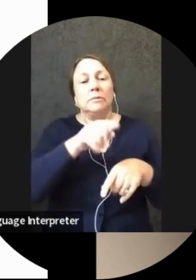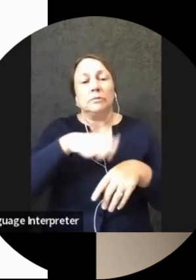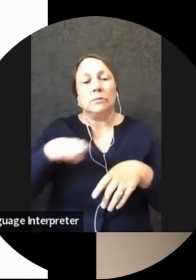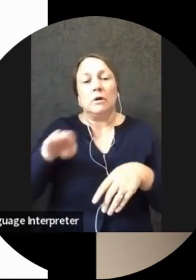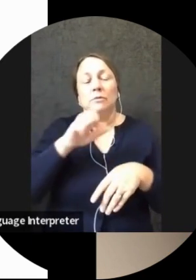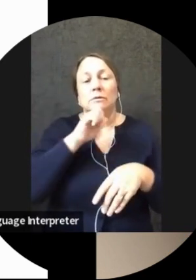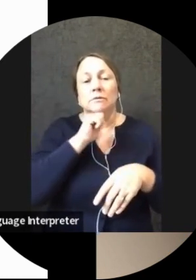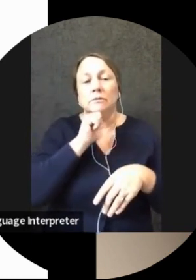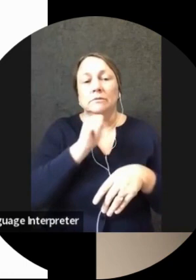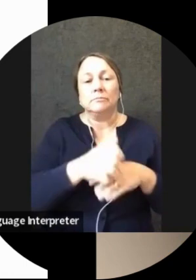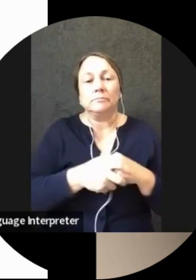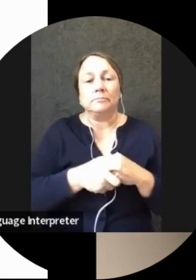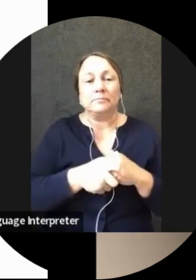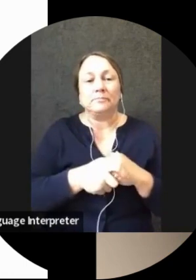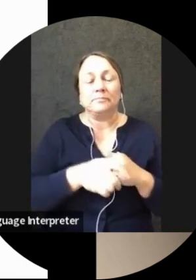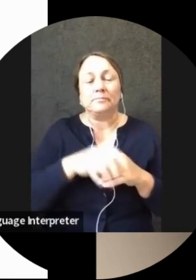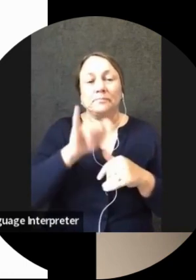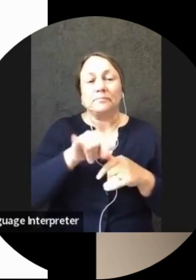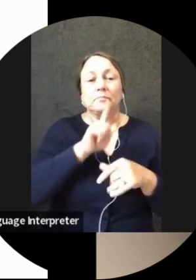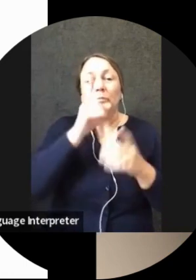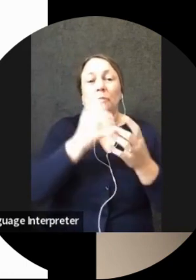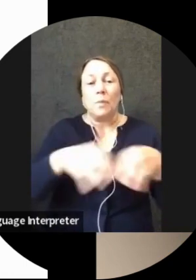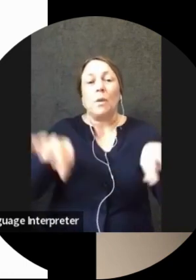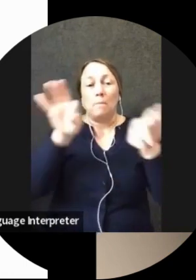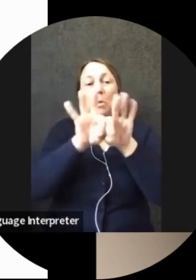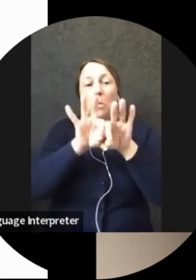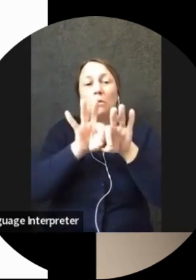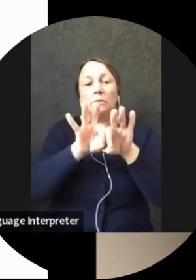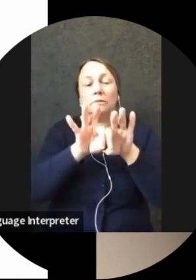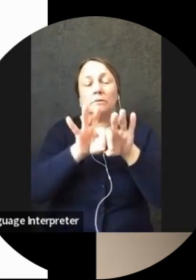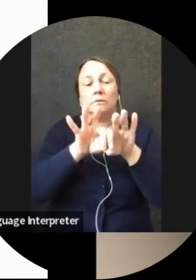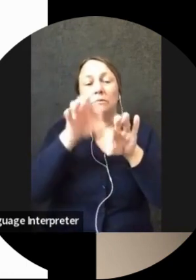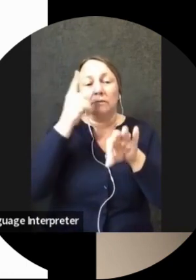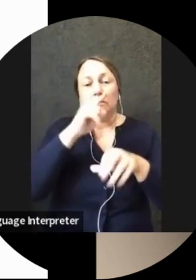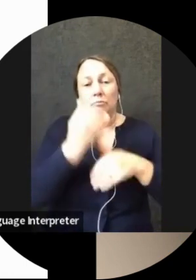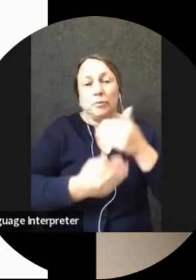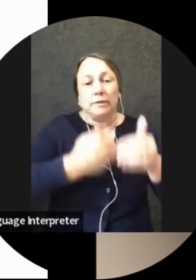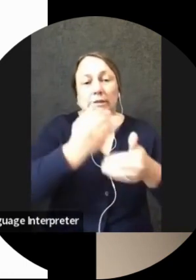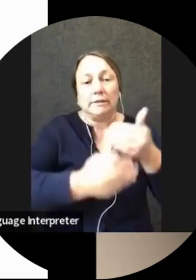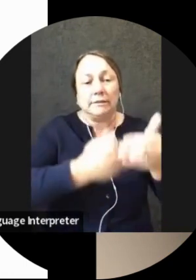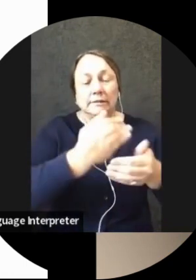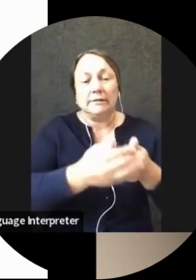this is a key component of the entire process.